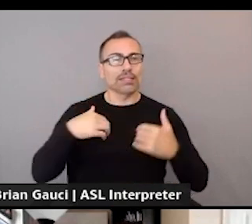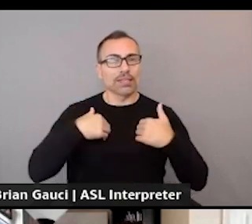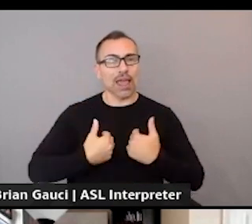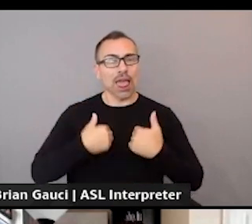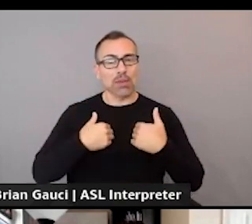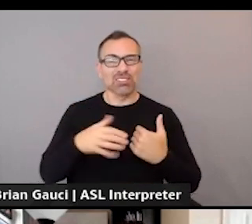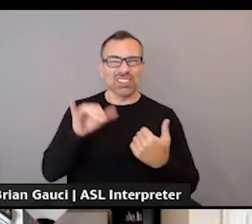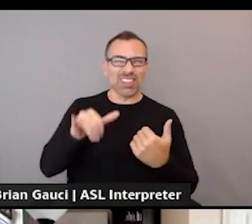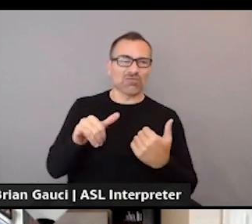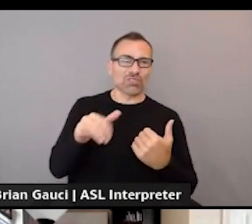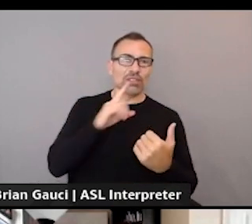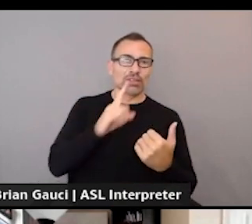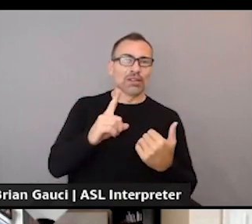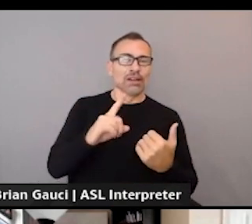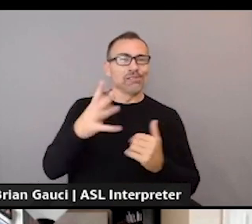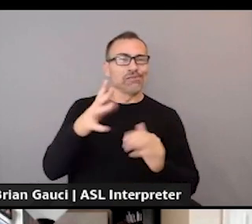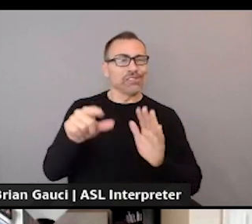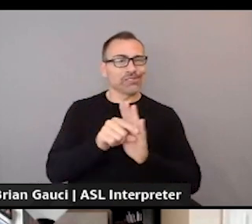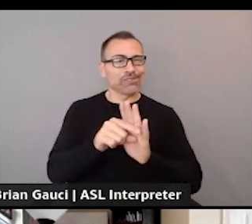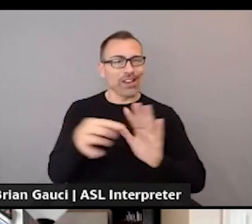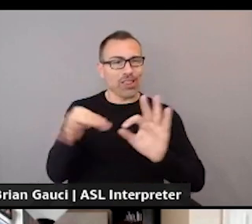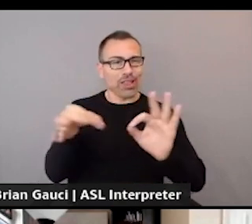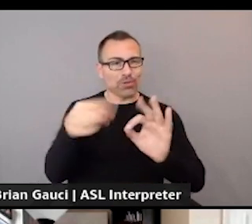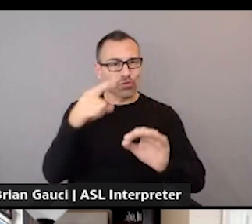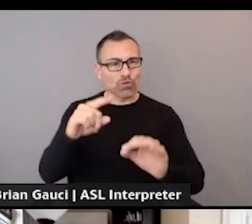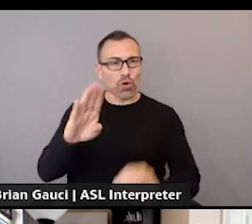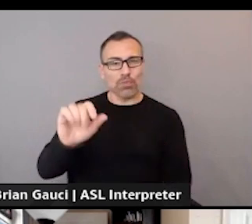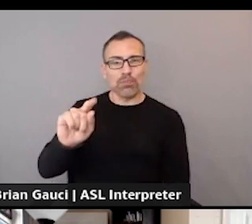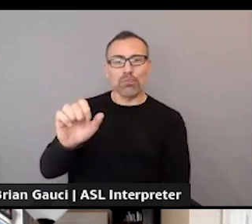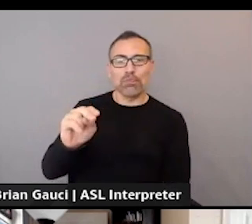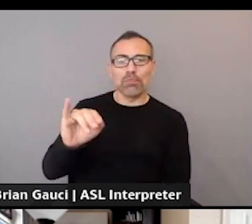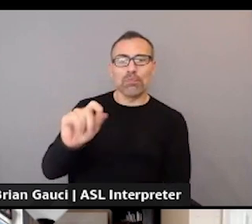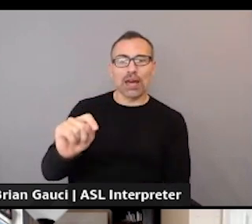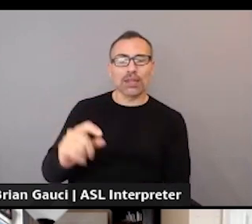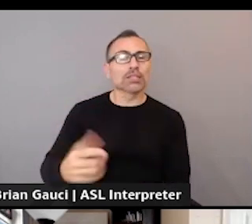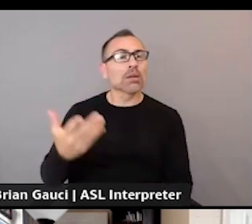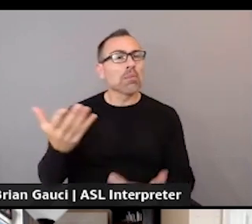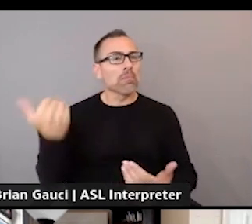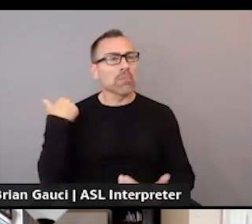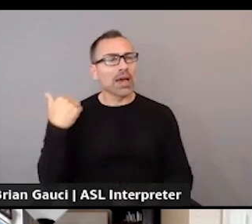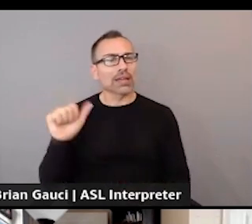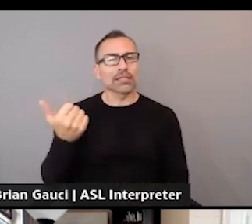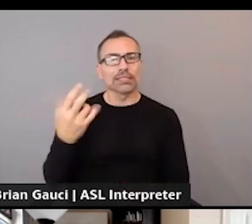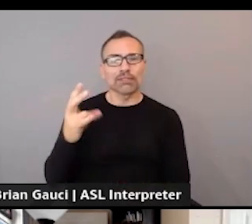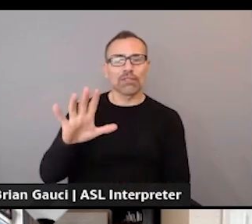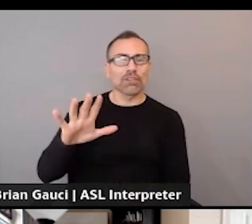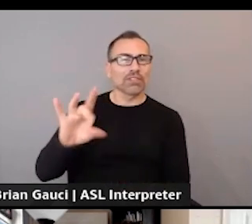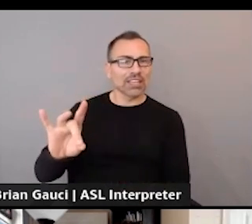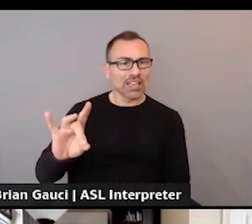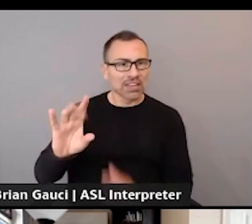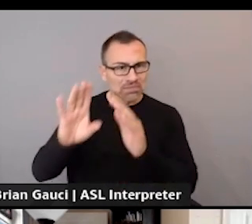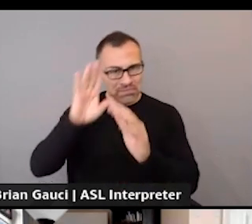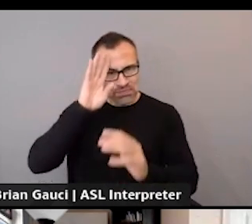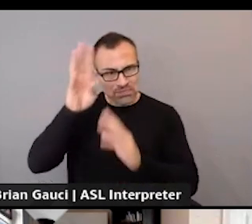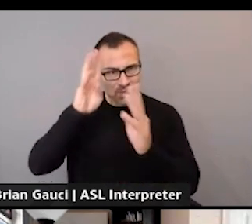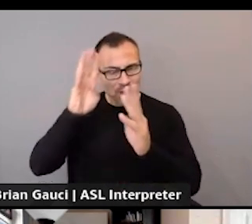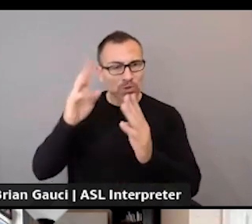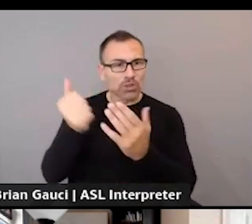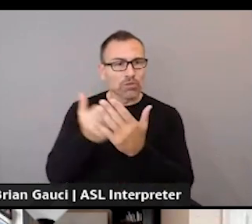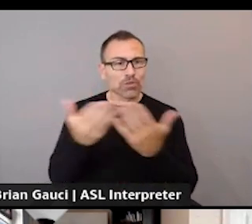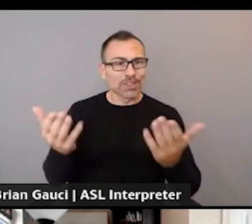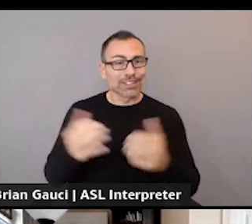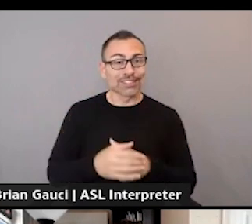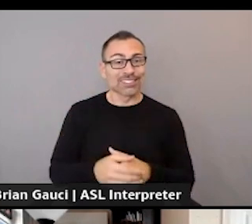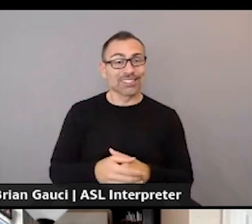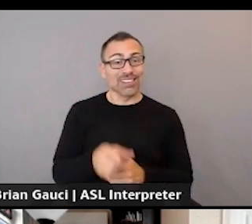what a botanist does. And in 1758, he came up with a few things, and that's how